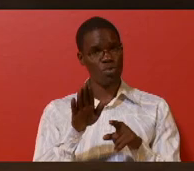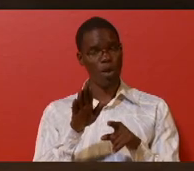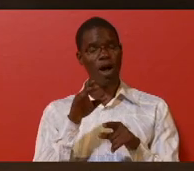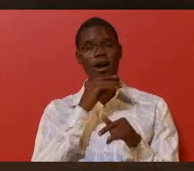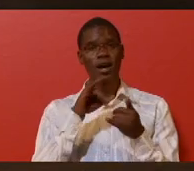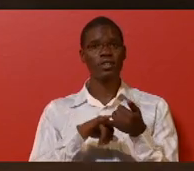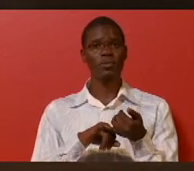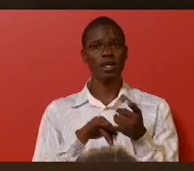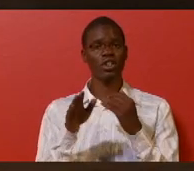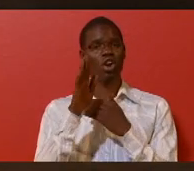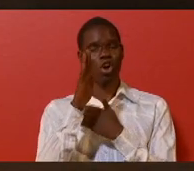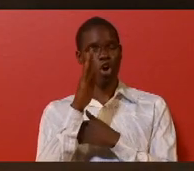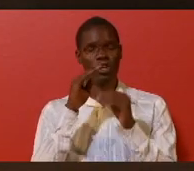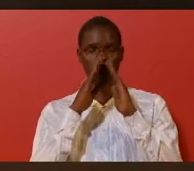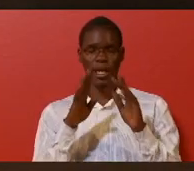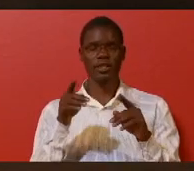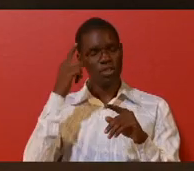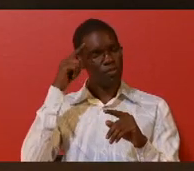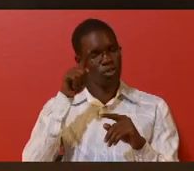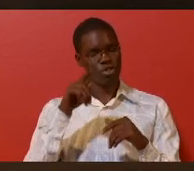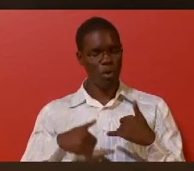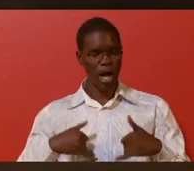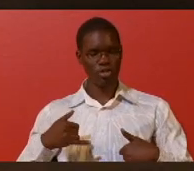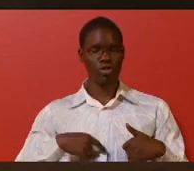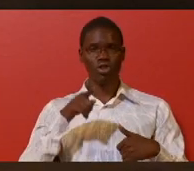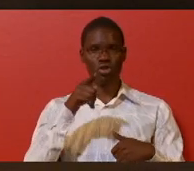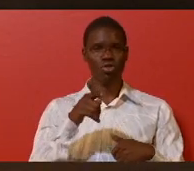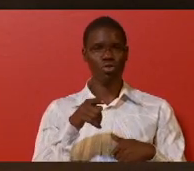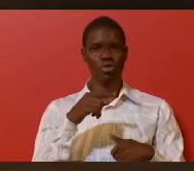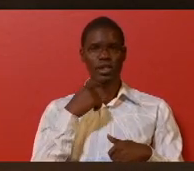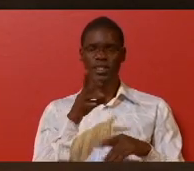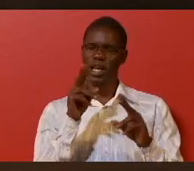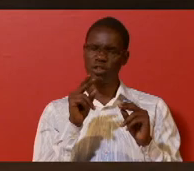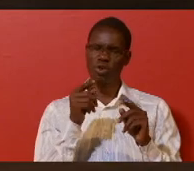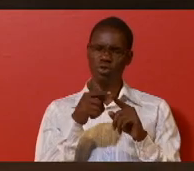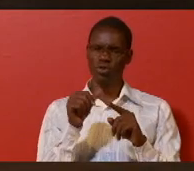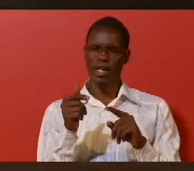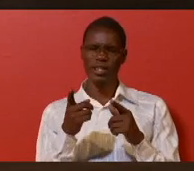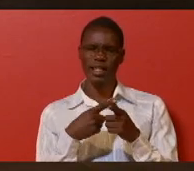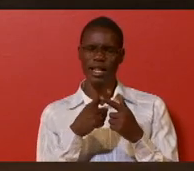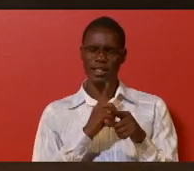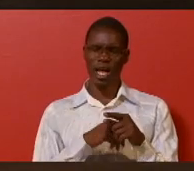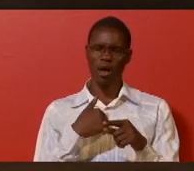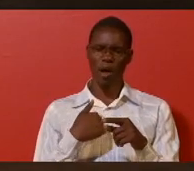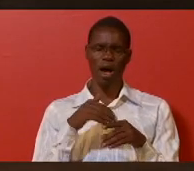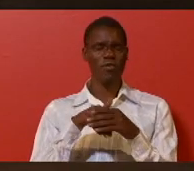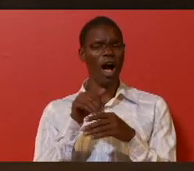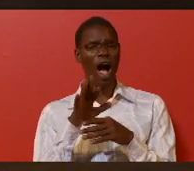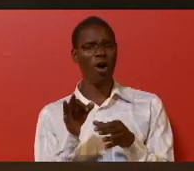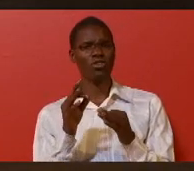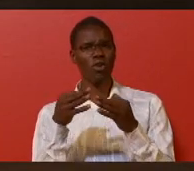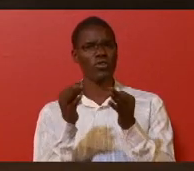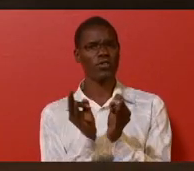ordained that for your joy. He says, do not refuse one another. But when you take it outside of that circle, it's a